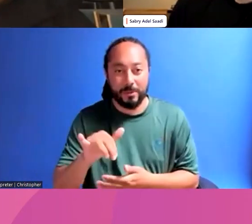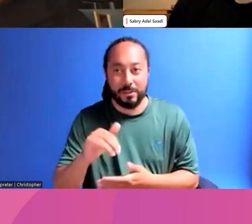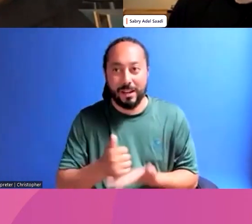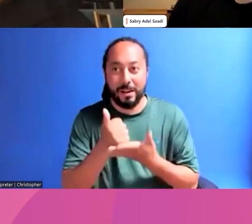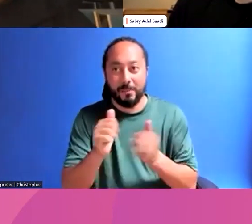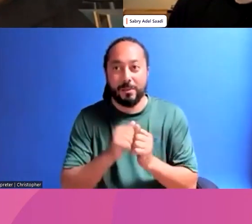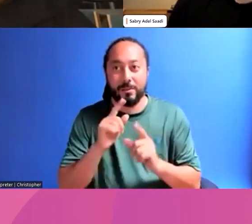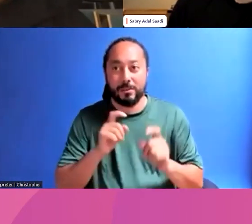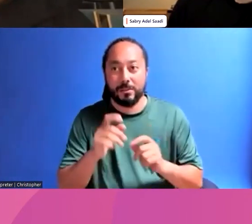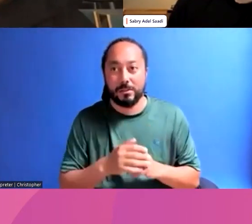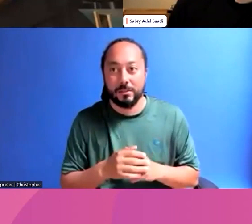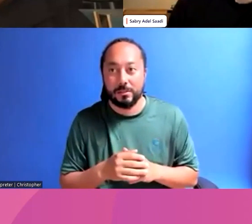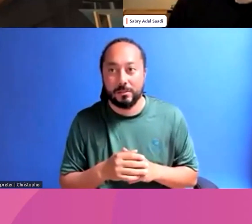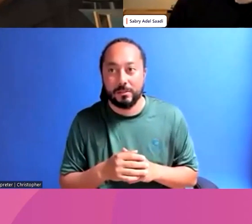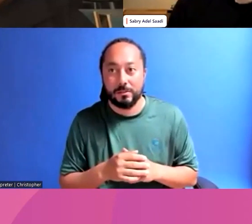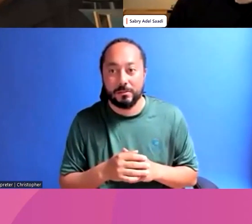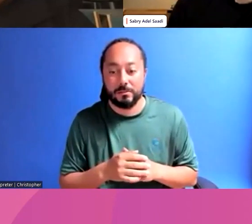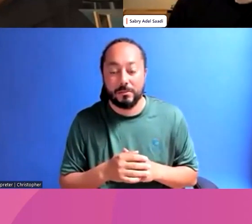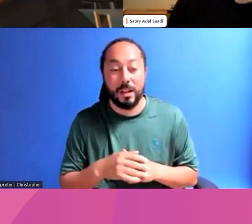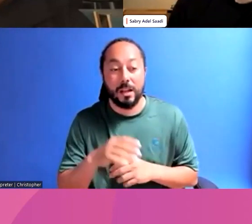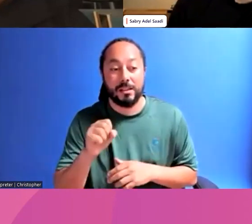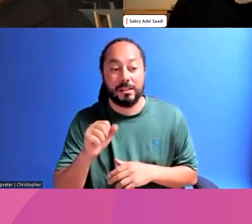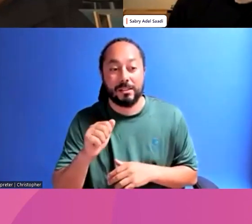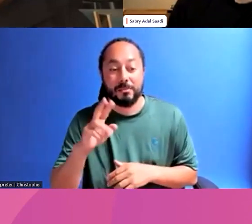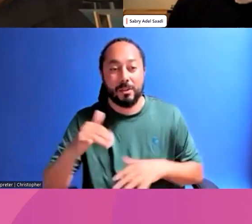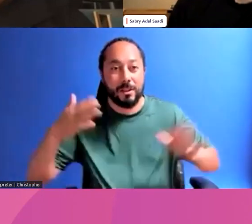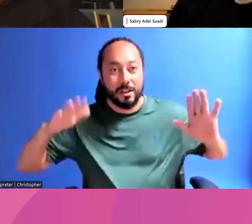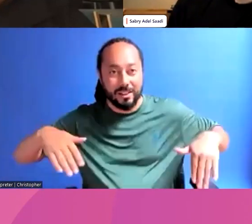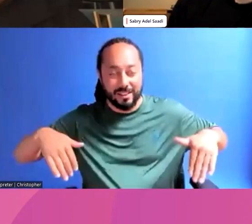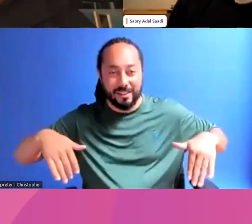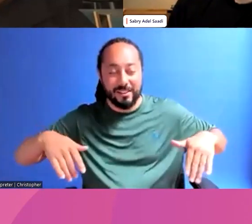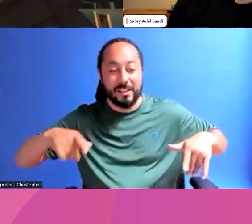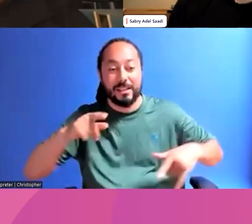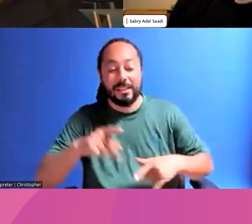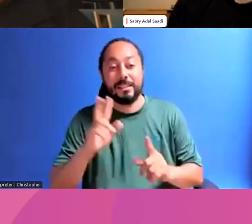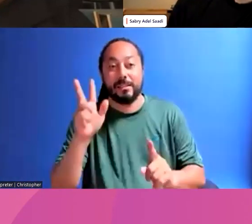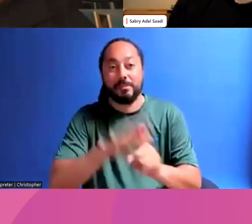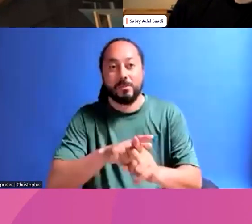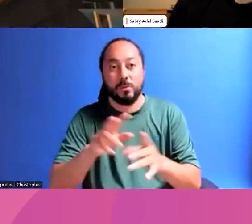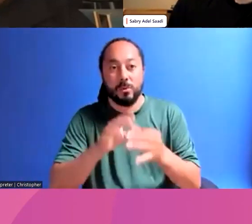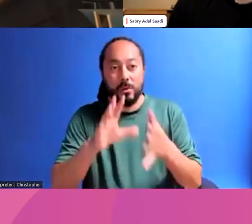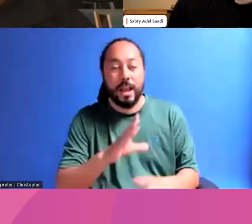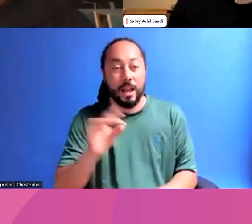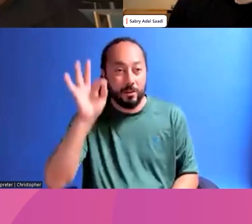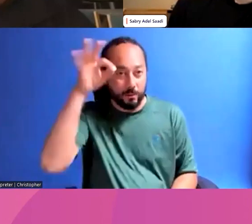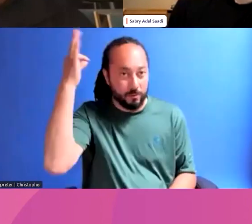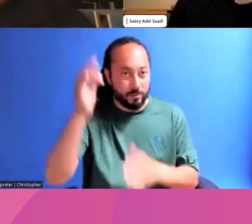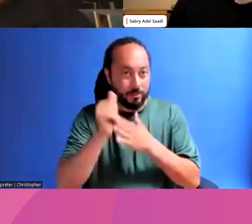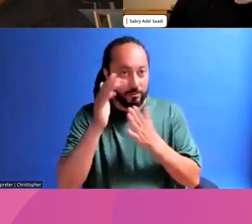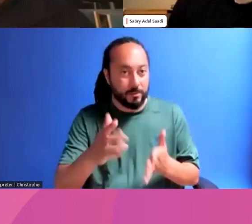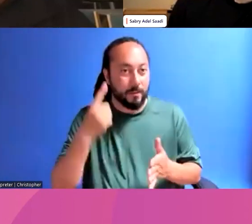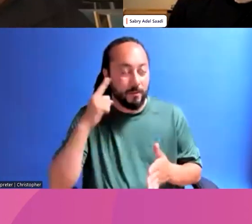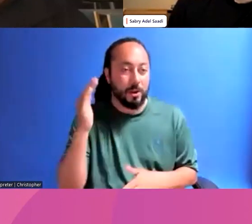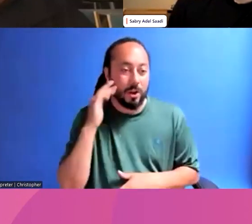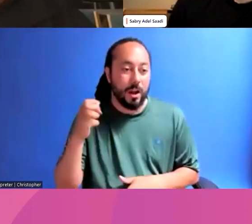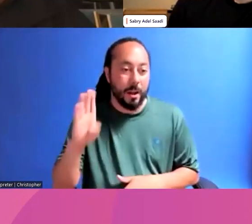we started, I forgot to introduce Sabri. He is the implementation coordinator and the Francophone liaison for the Knowledge Hub.